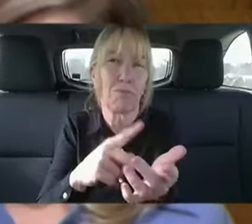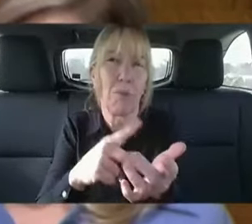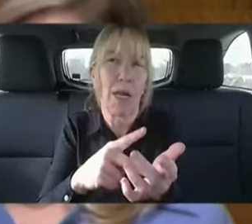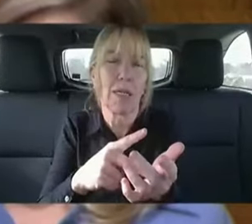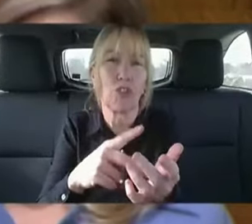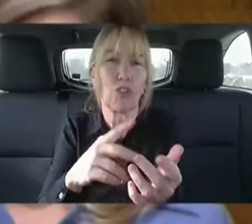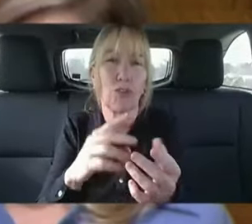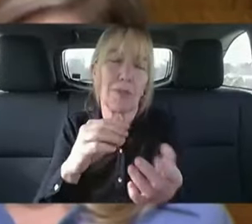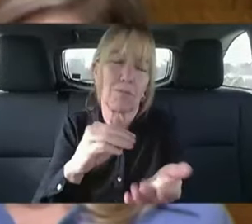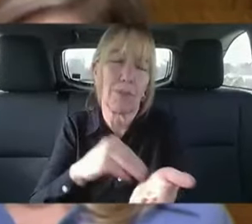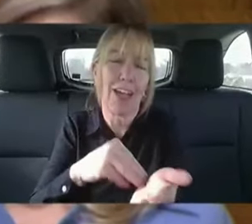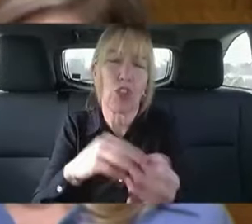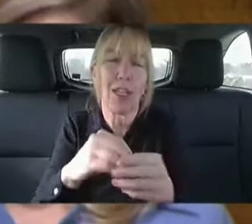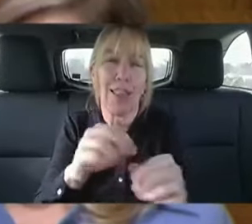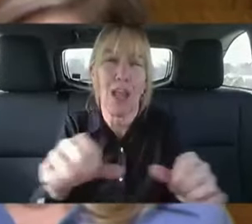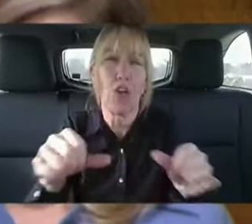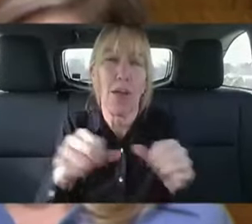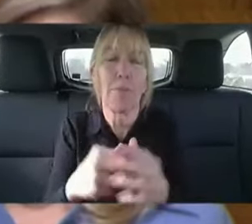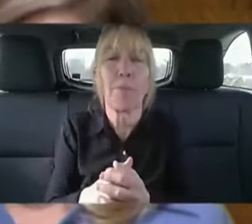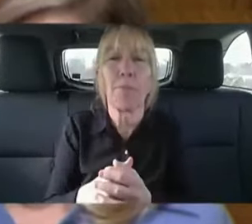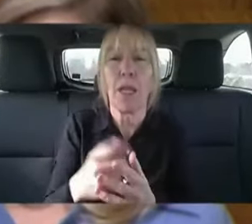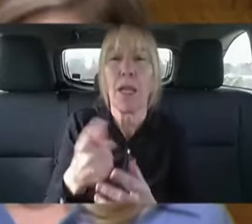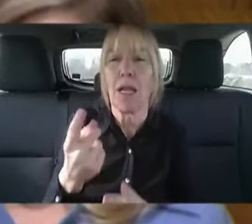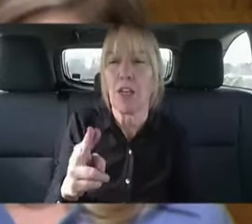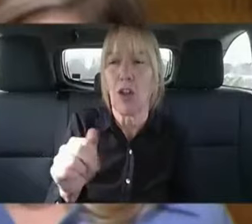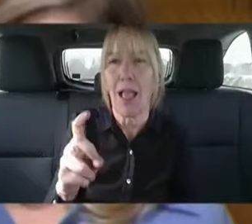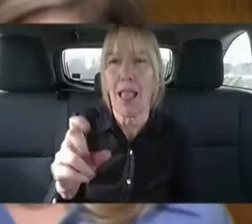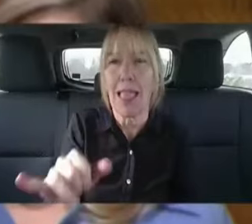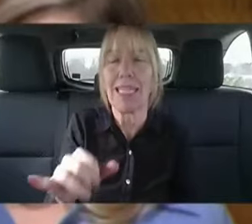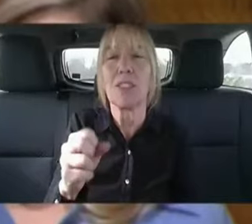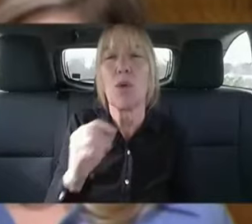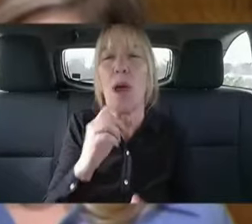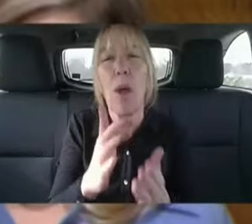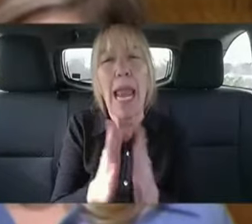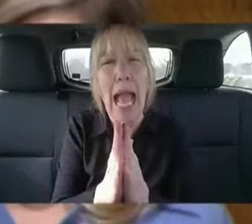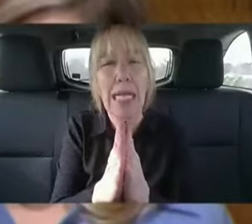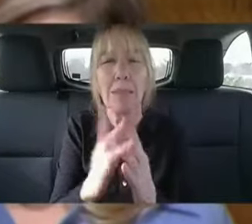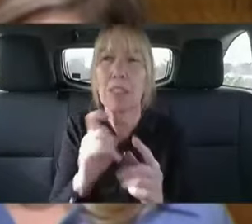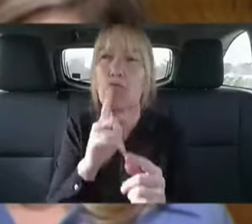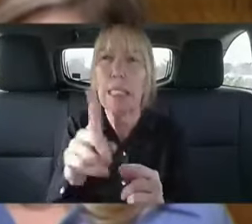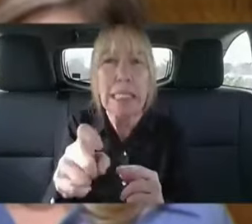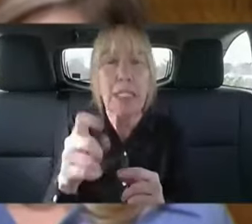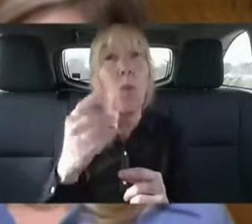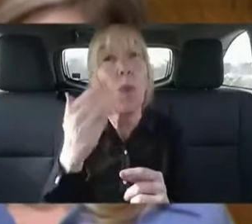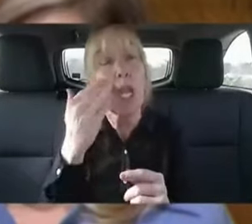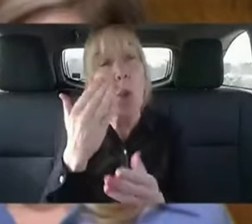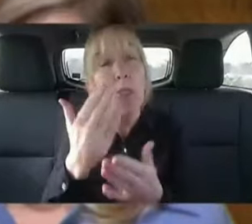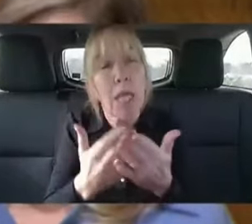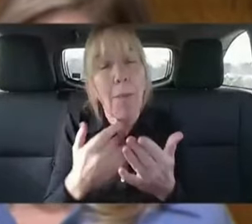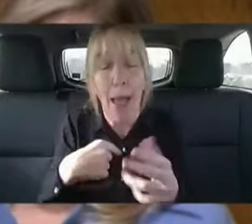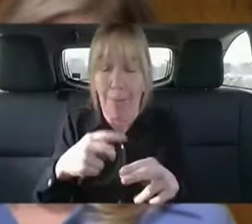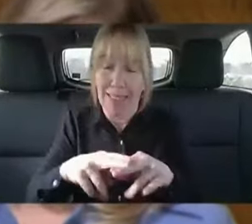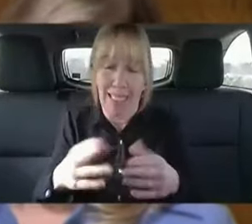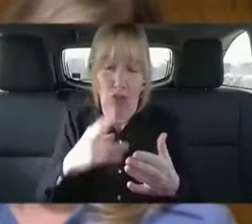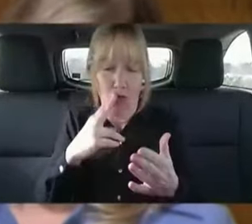Al-Ali, let me just ask you, because it begs to be answered. We do know some of the pathologies. I've been sitting up here reading my